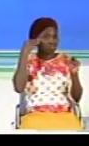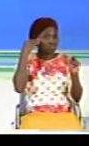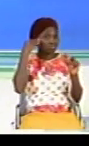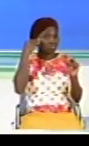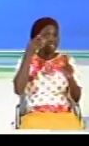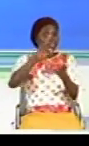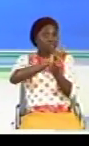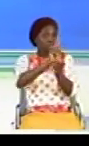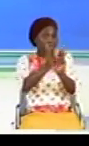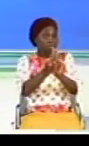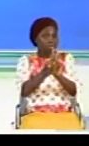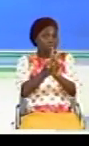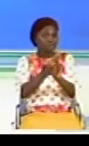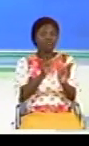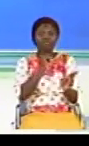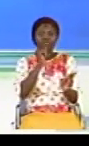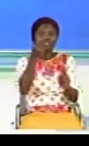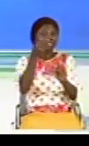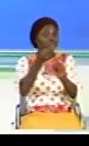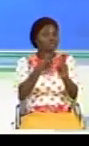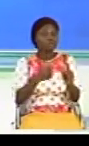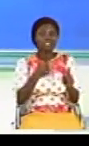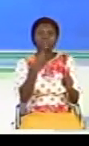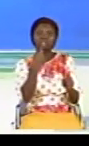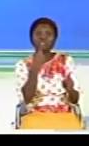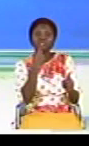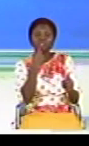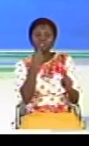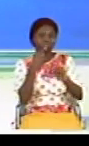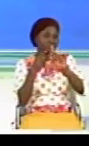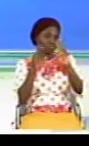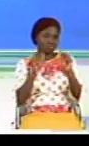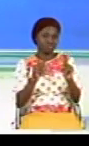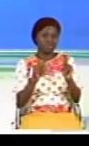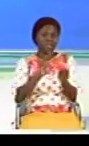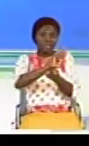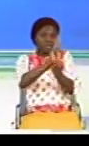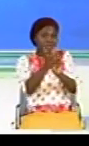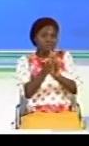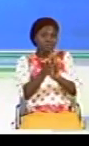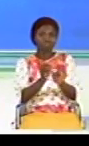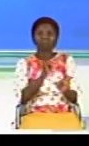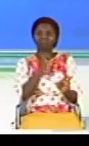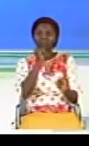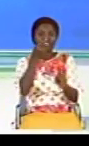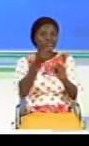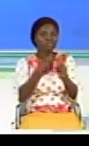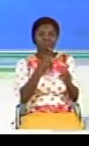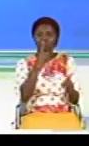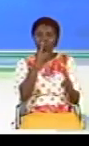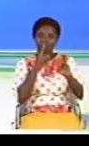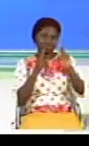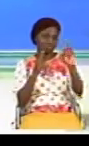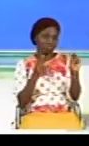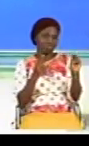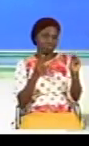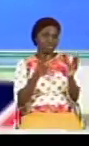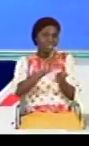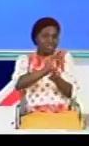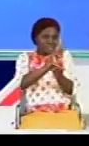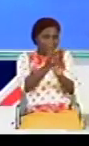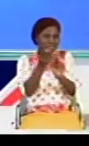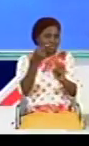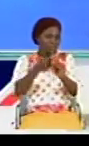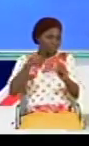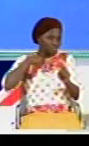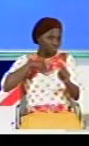Repentance not from the lips. Repentance not from the mouth. Repentance from the heart.